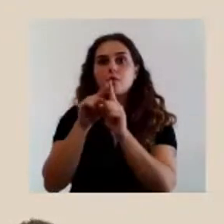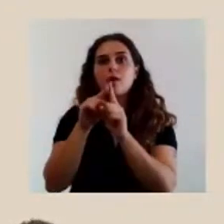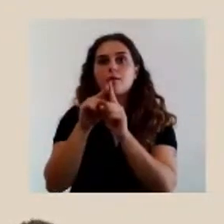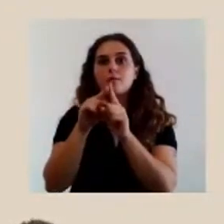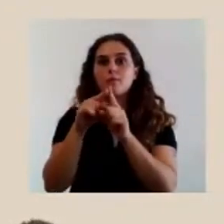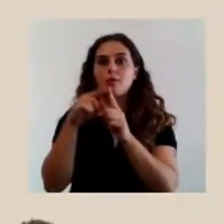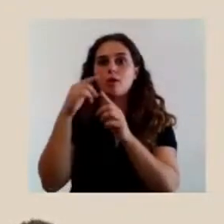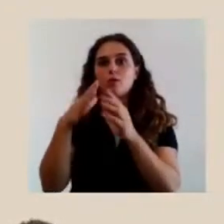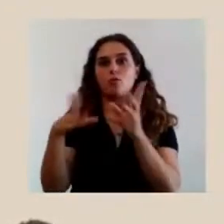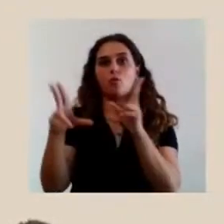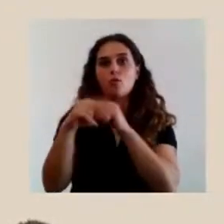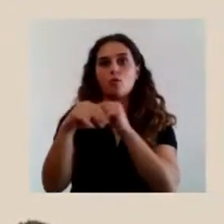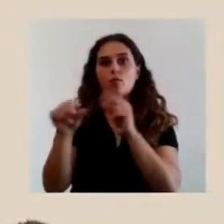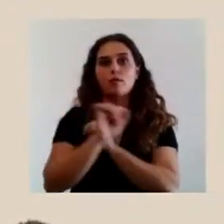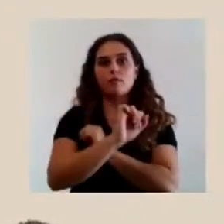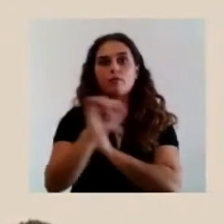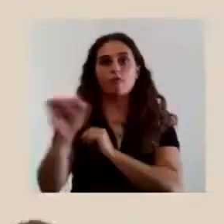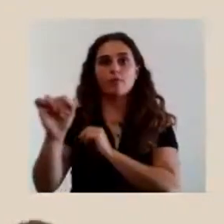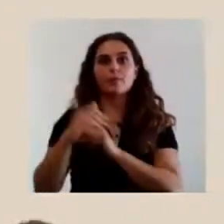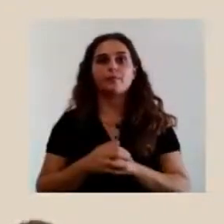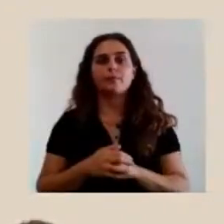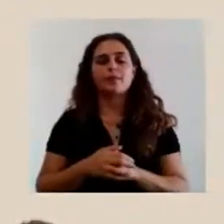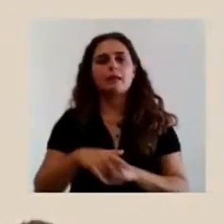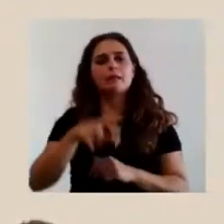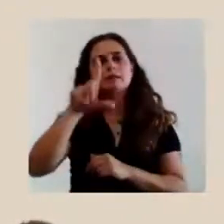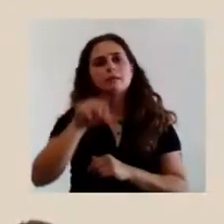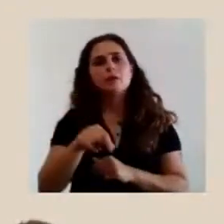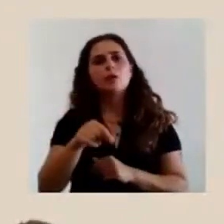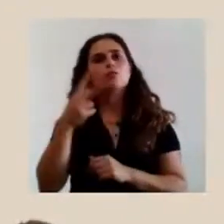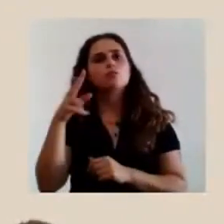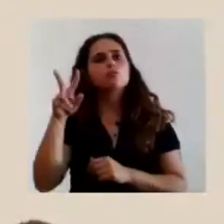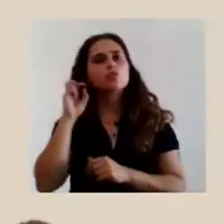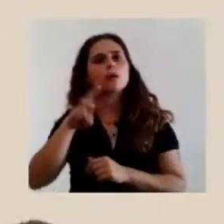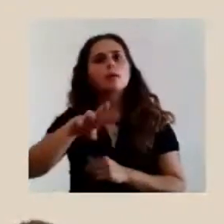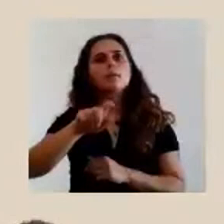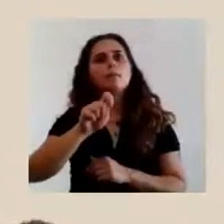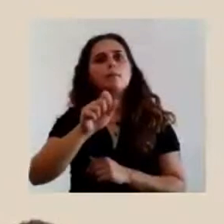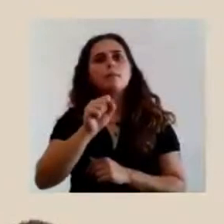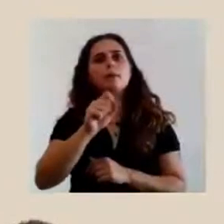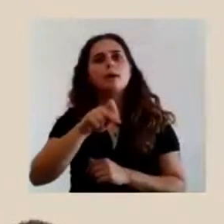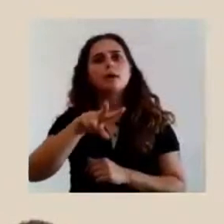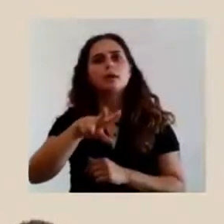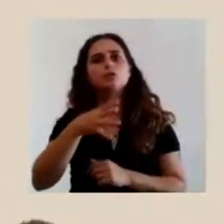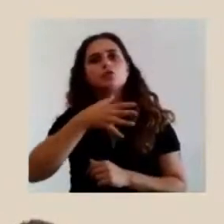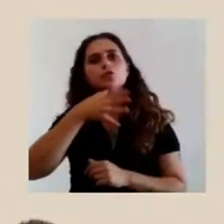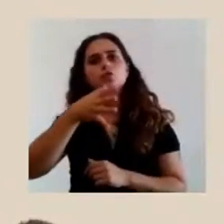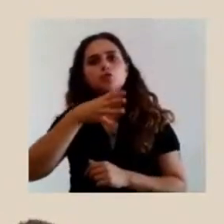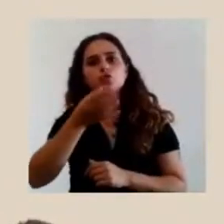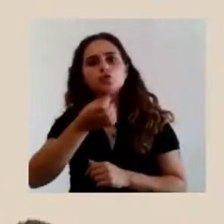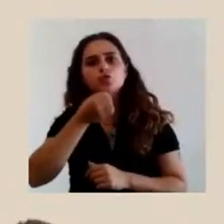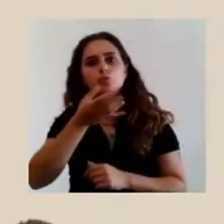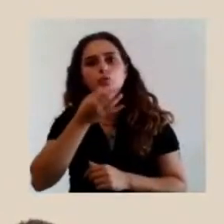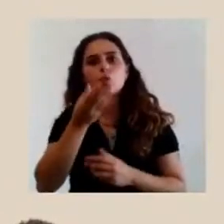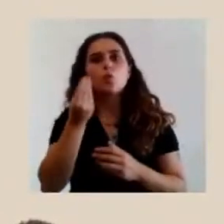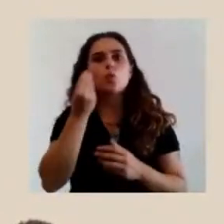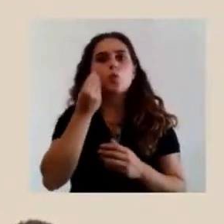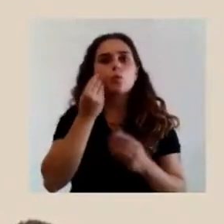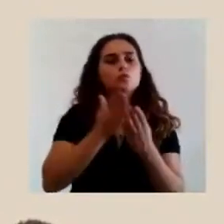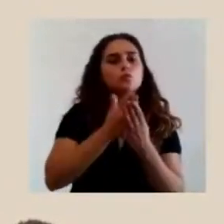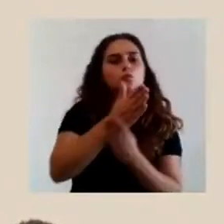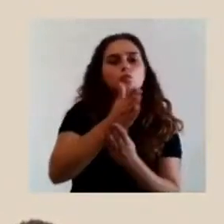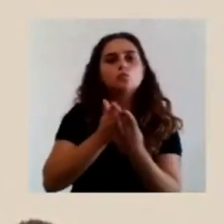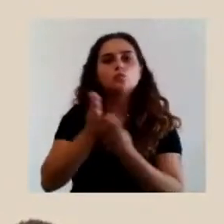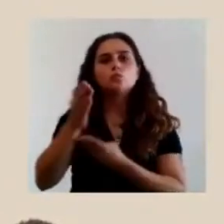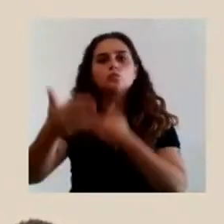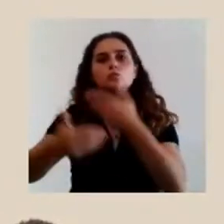you. You have also heard from Megan, who explained implicit and explicit brain processes